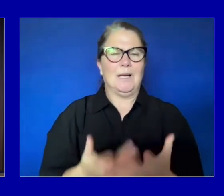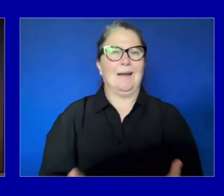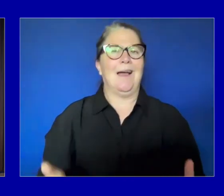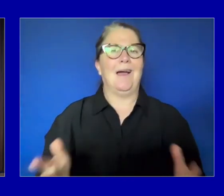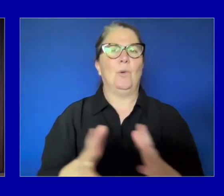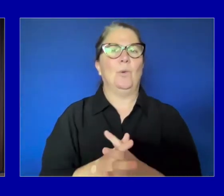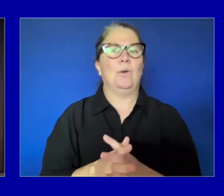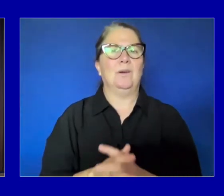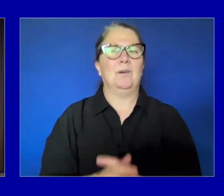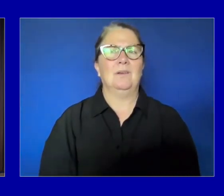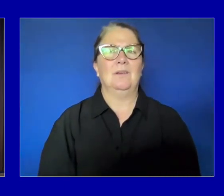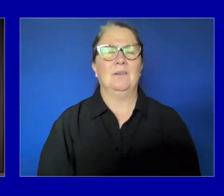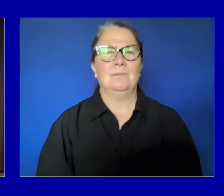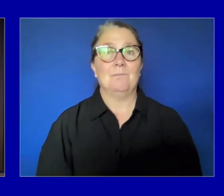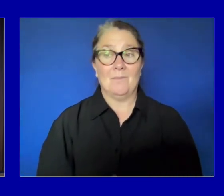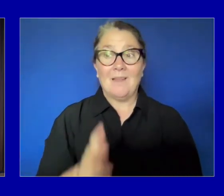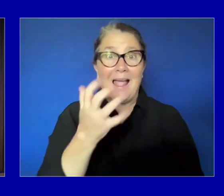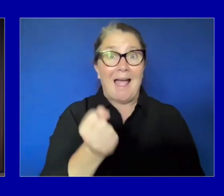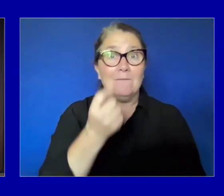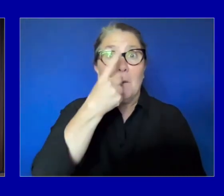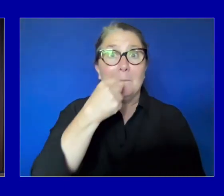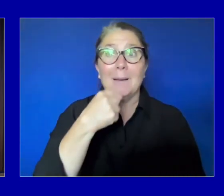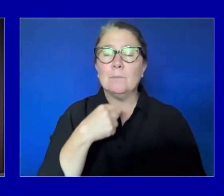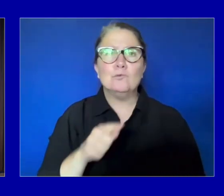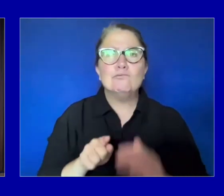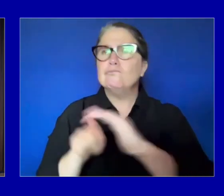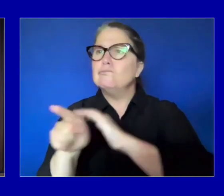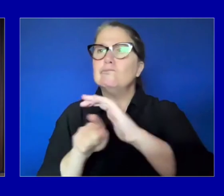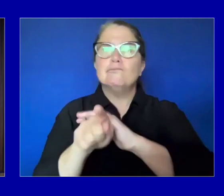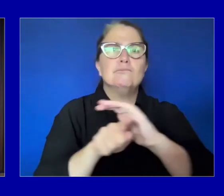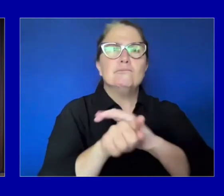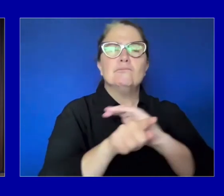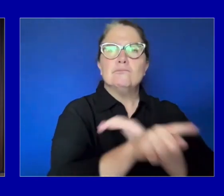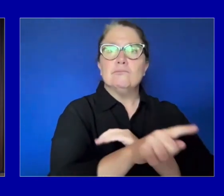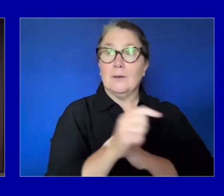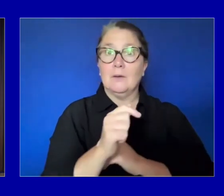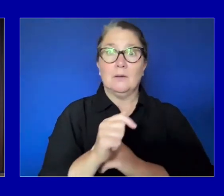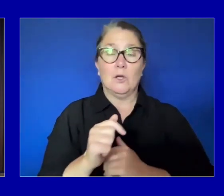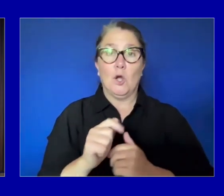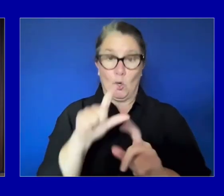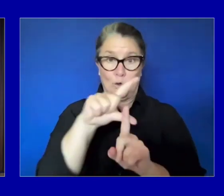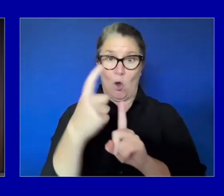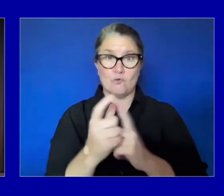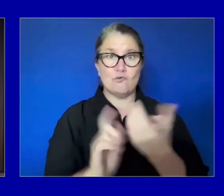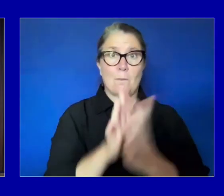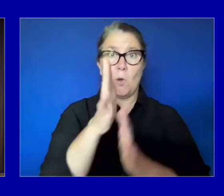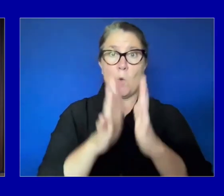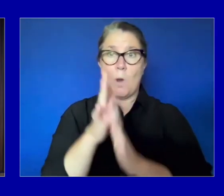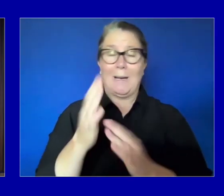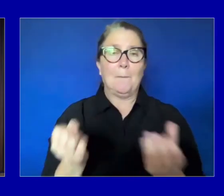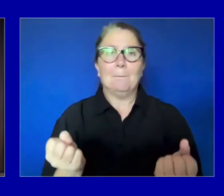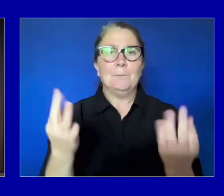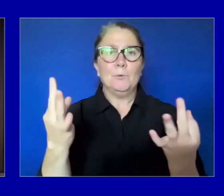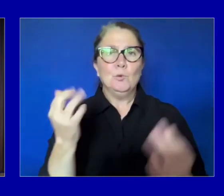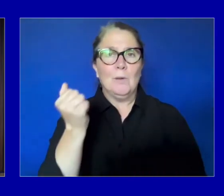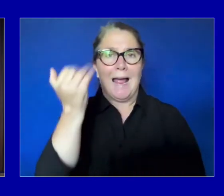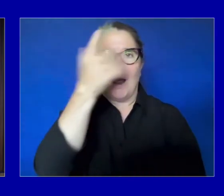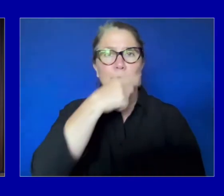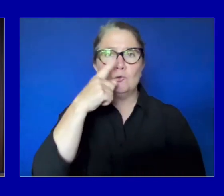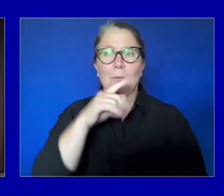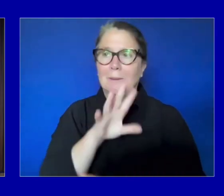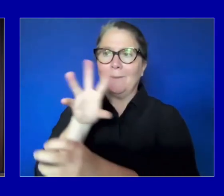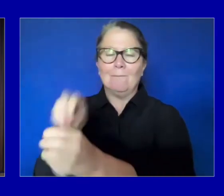running around now doing cultural burning. There's not an Aboriginal person amongst them. You know, they, um, that's a